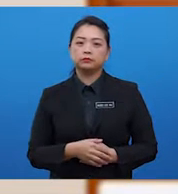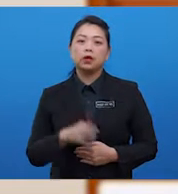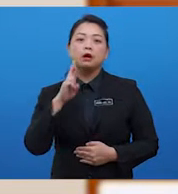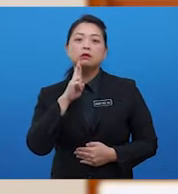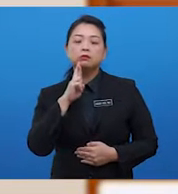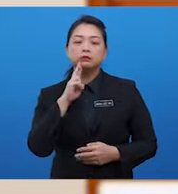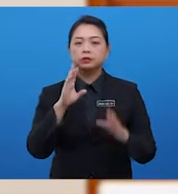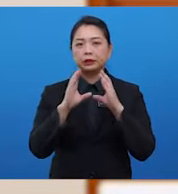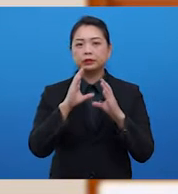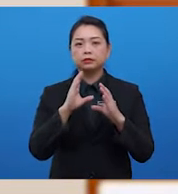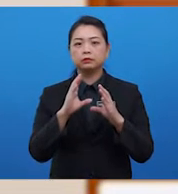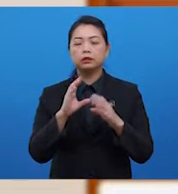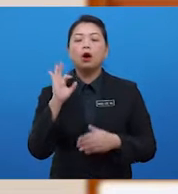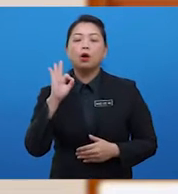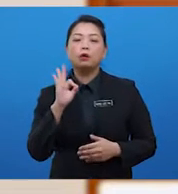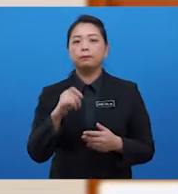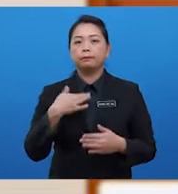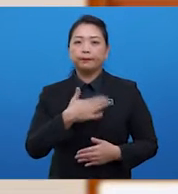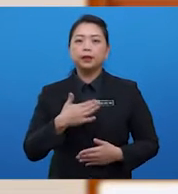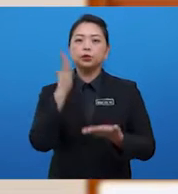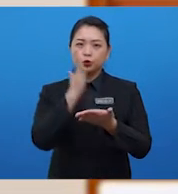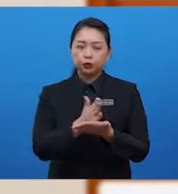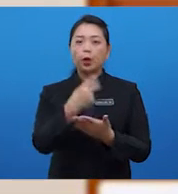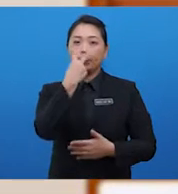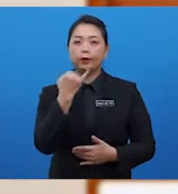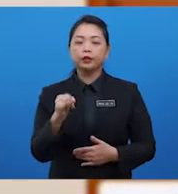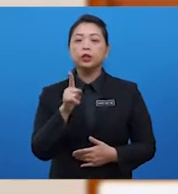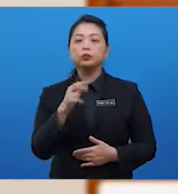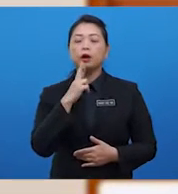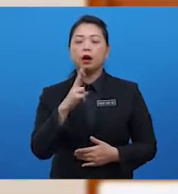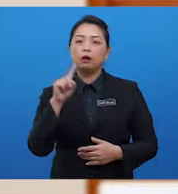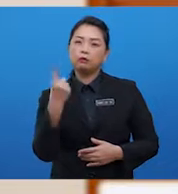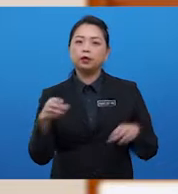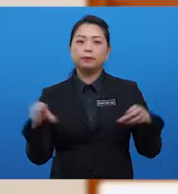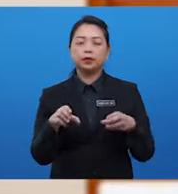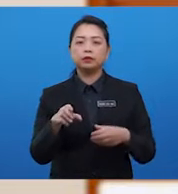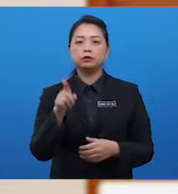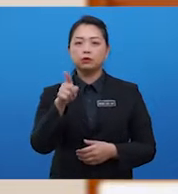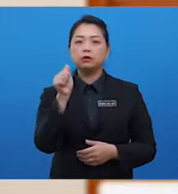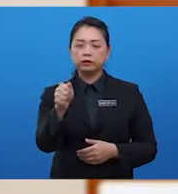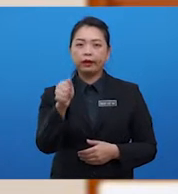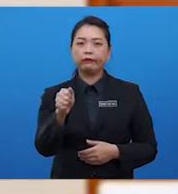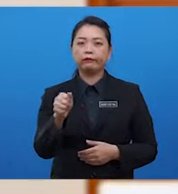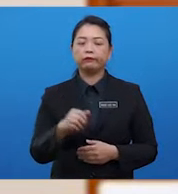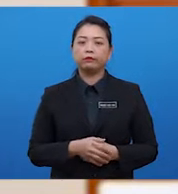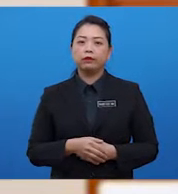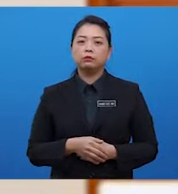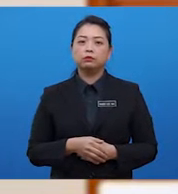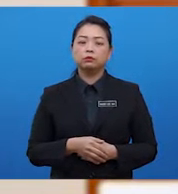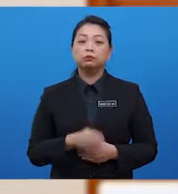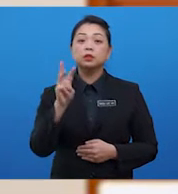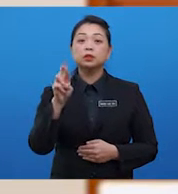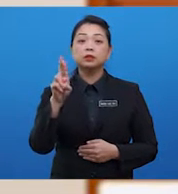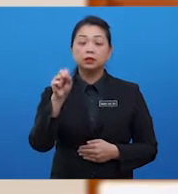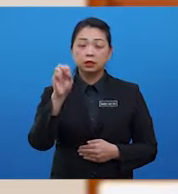Ross then says, oh, Audrey, please stop crying. You are only making yourself feel worse. You don't have to go to